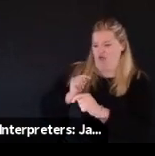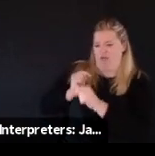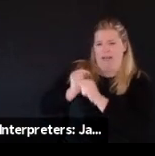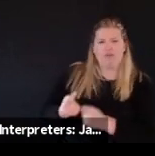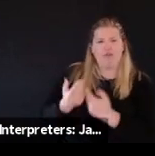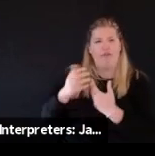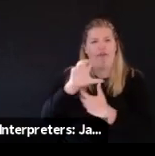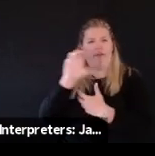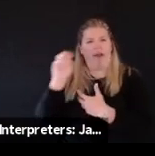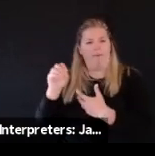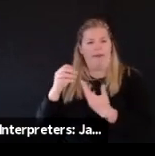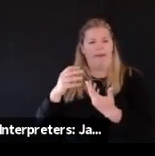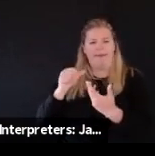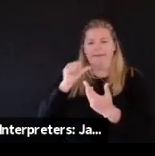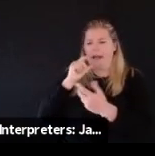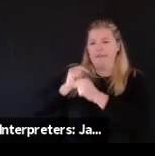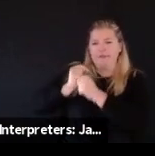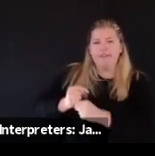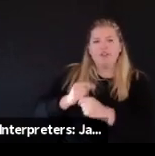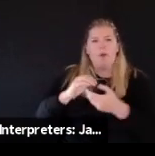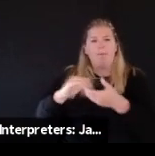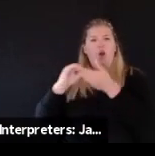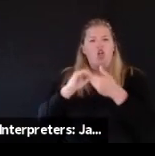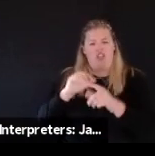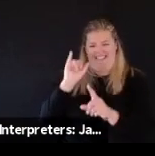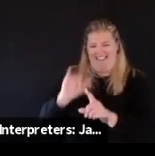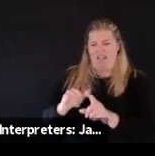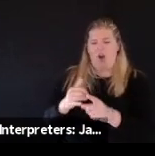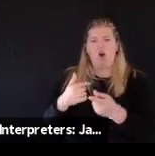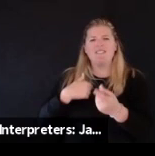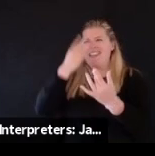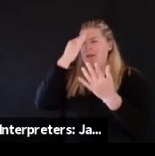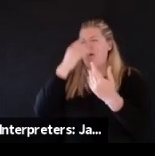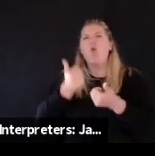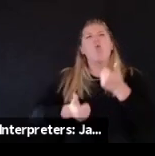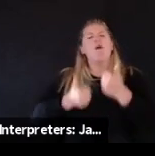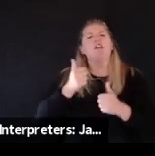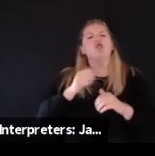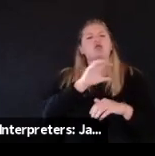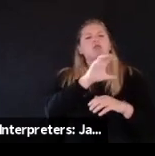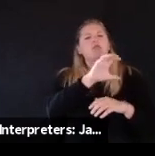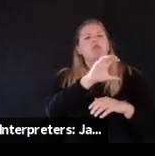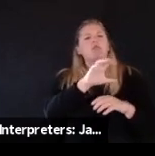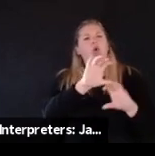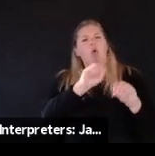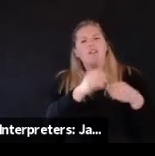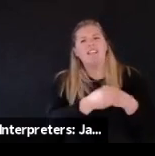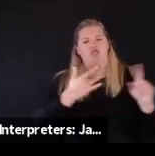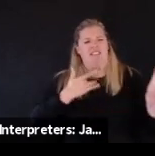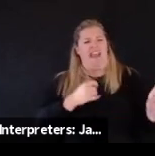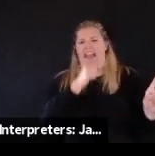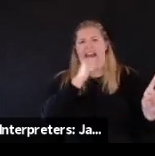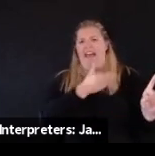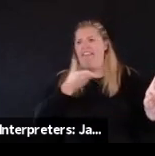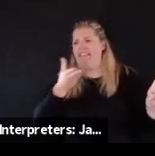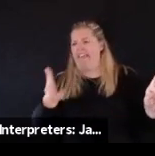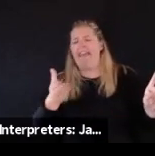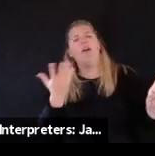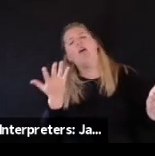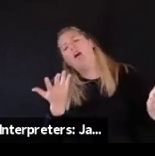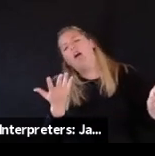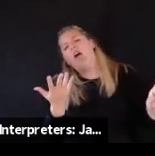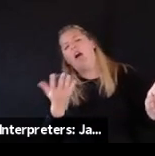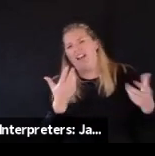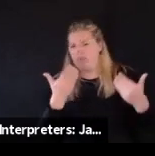not been strategically and intentionally at the table historically, but who do we need to speak to today?